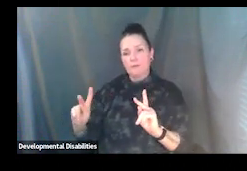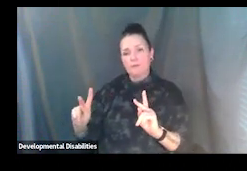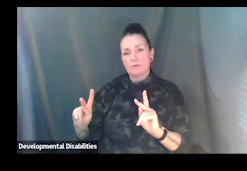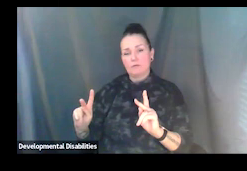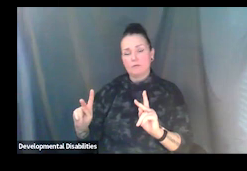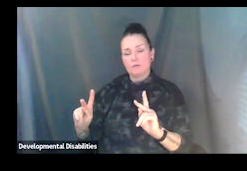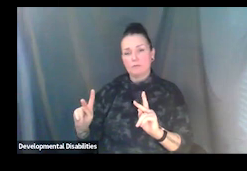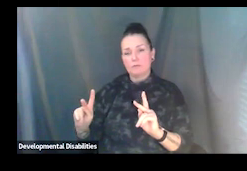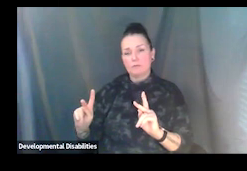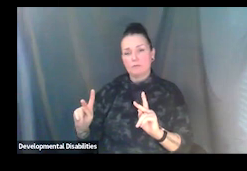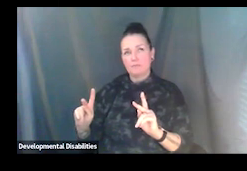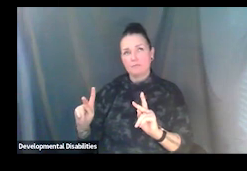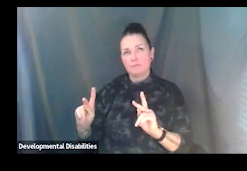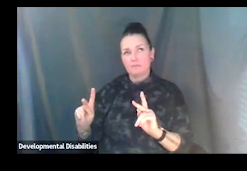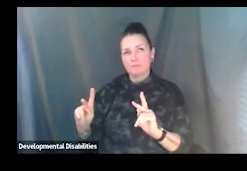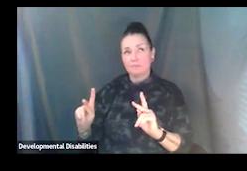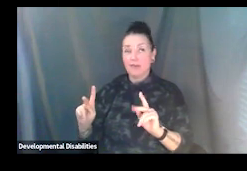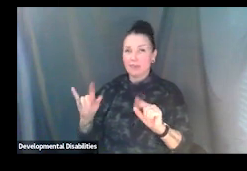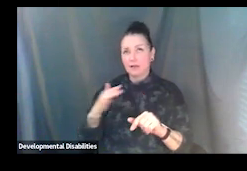that's speculation on my part.